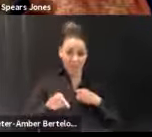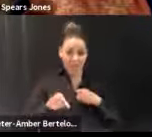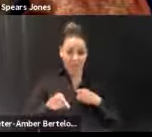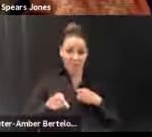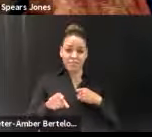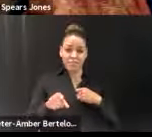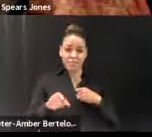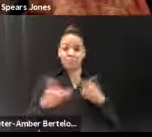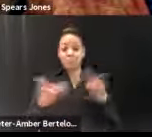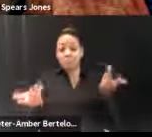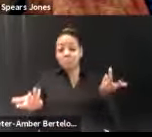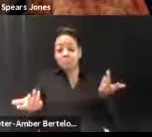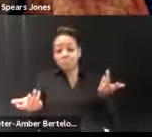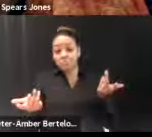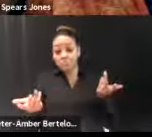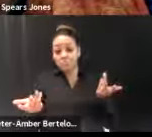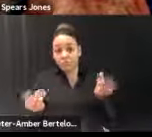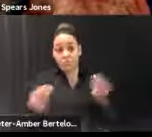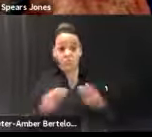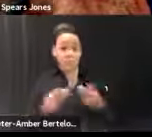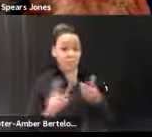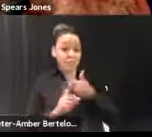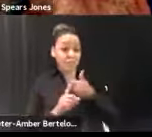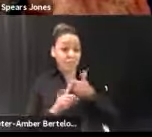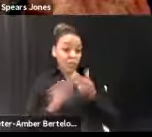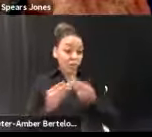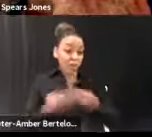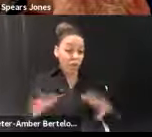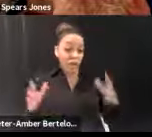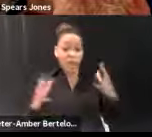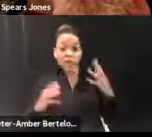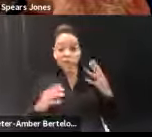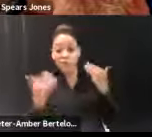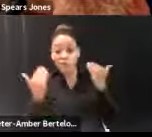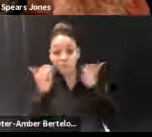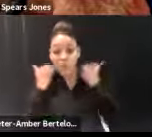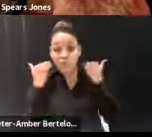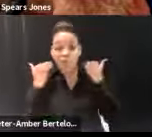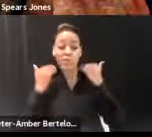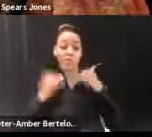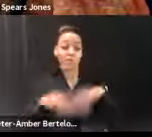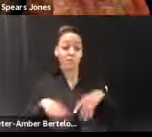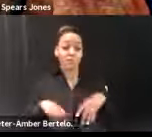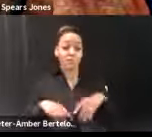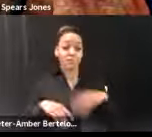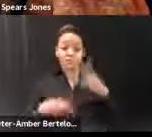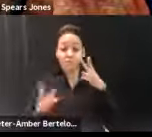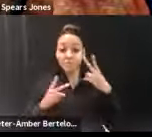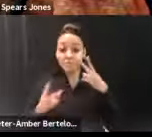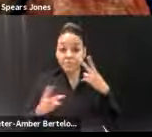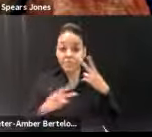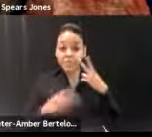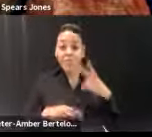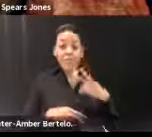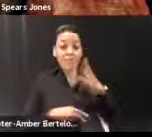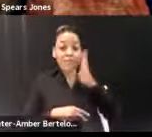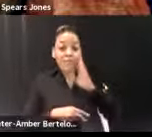splatter of heroin? Lost income. Drop dangling from a cup of bitch's